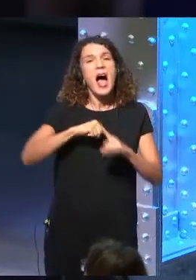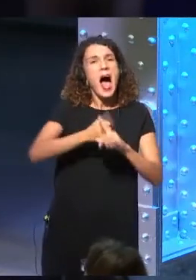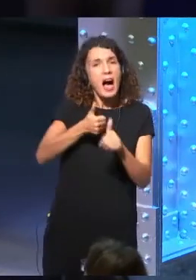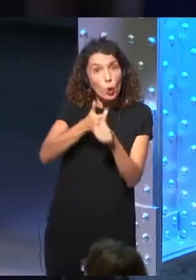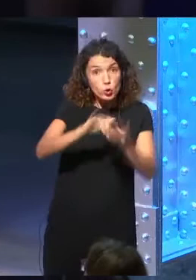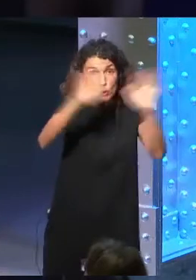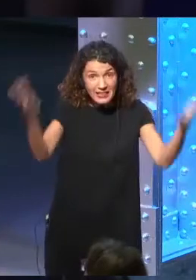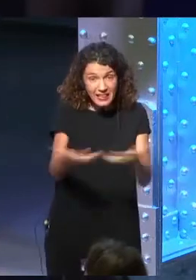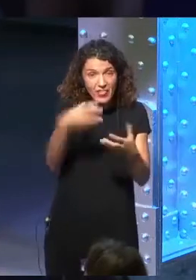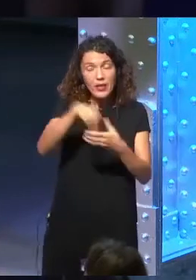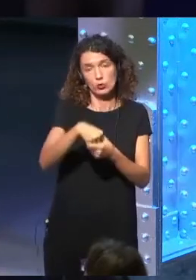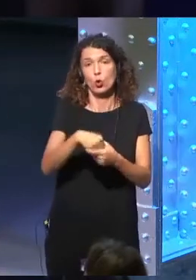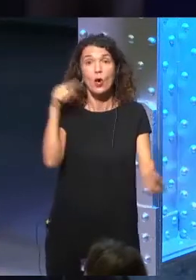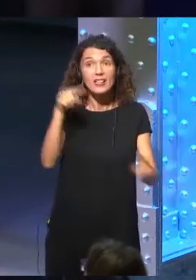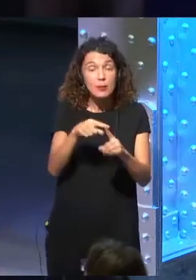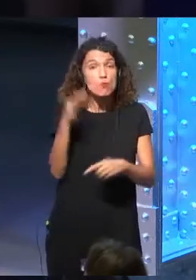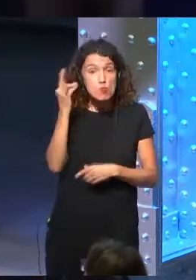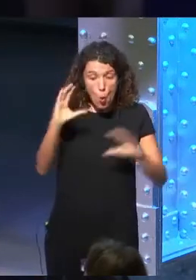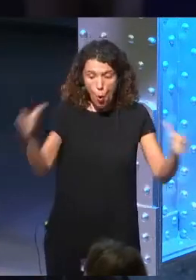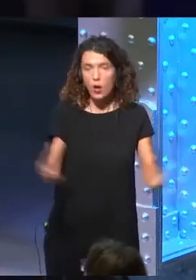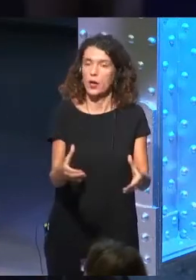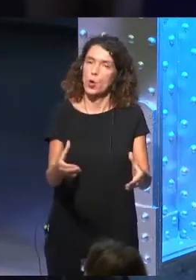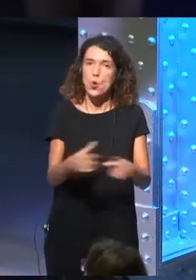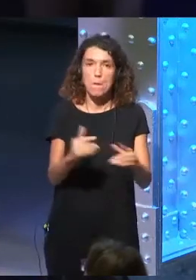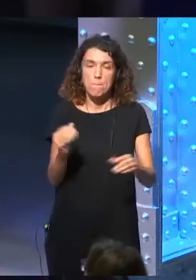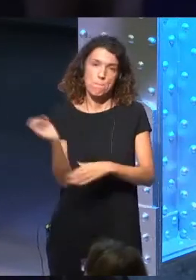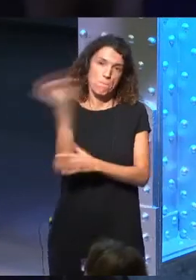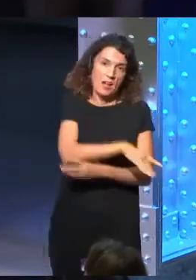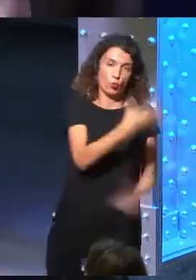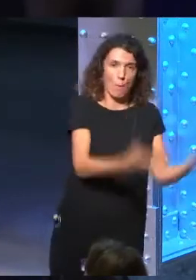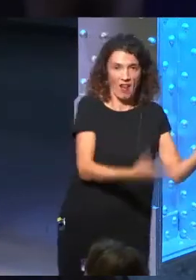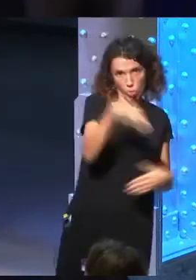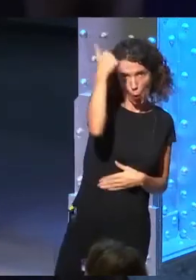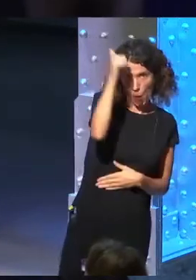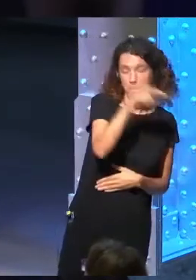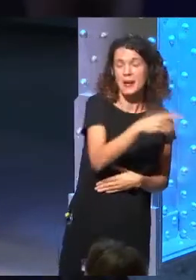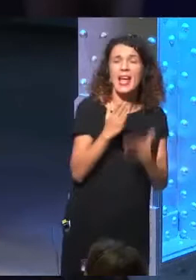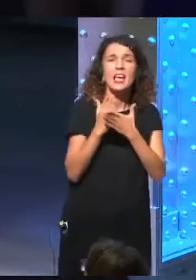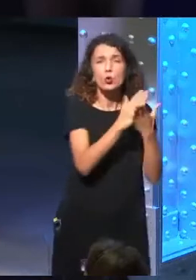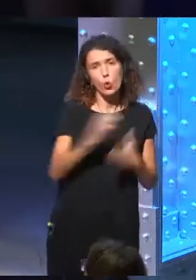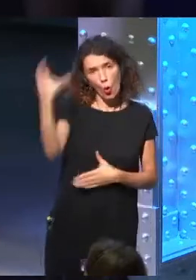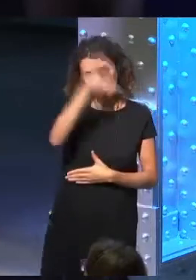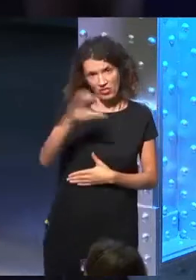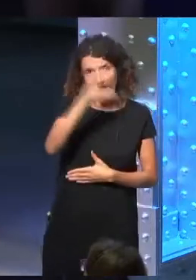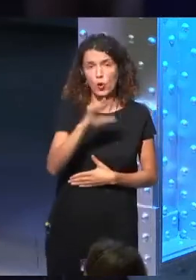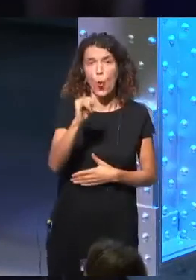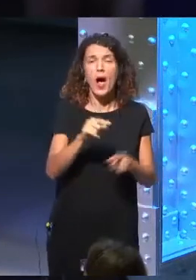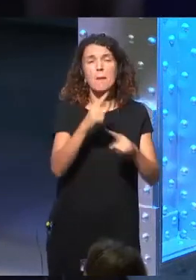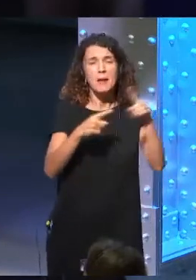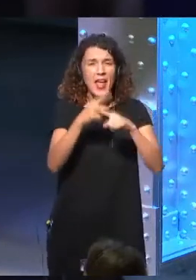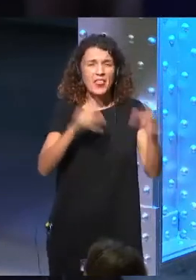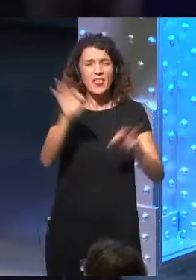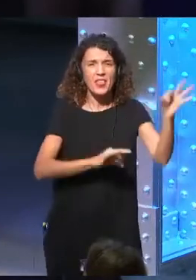women hugely more than men. One academic study put the ratio at something like 30 to